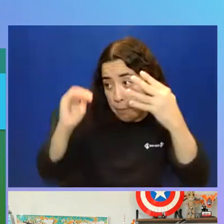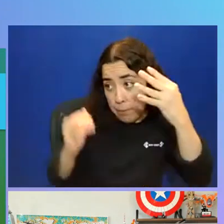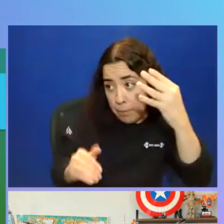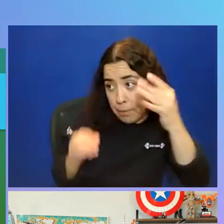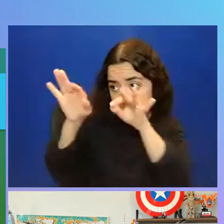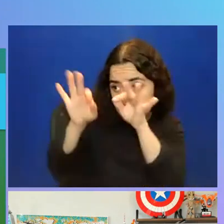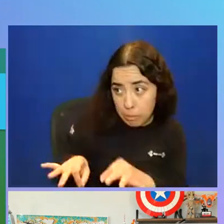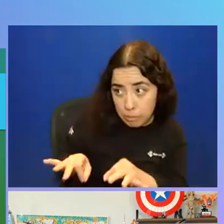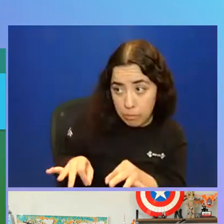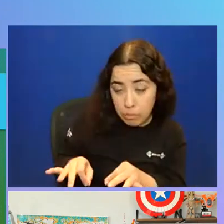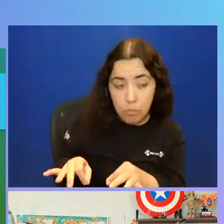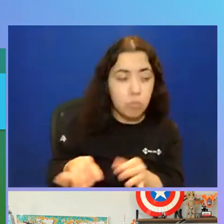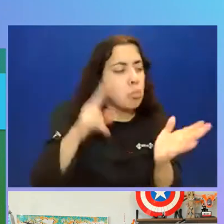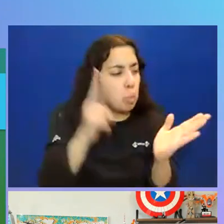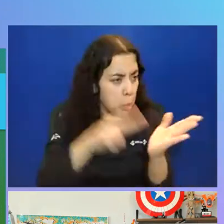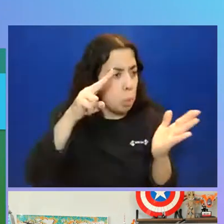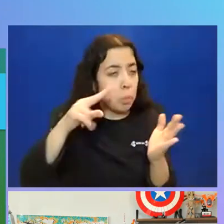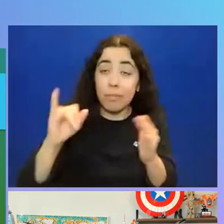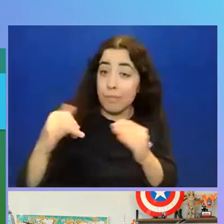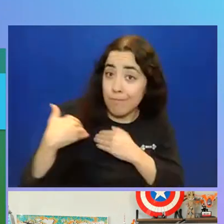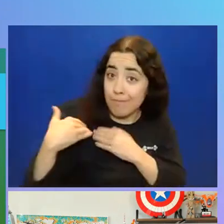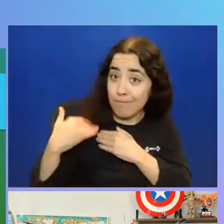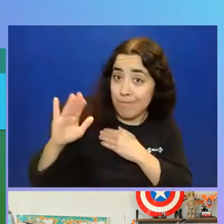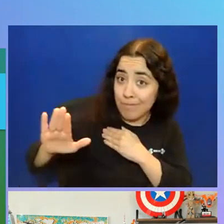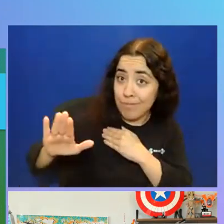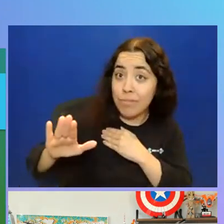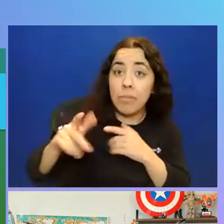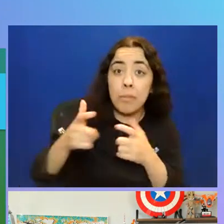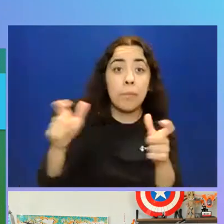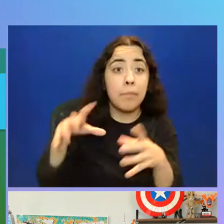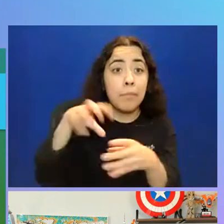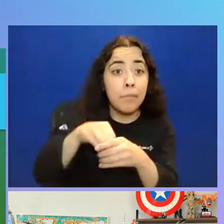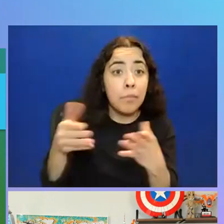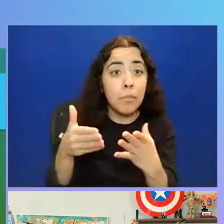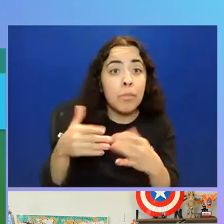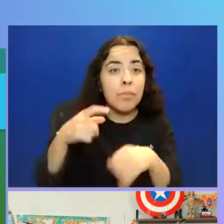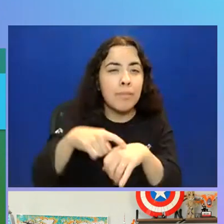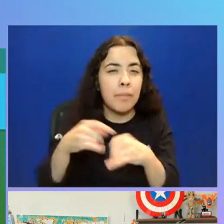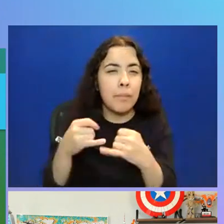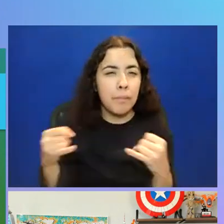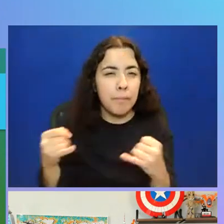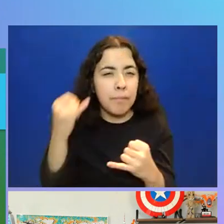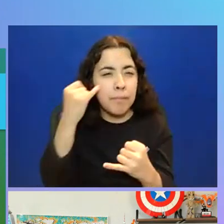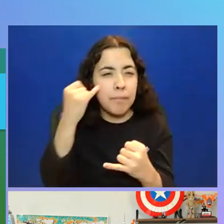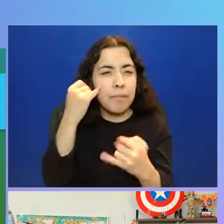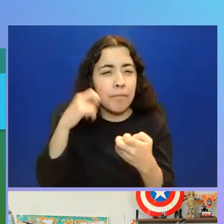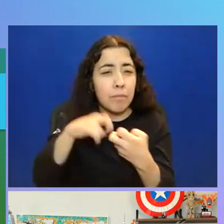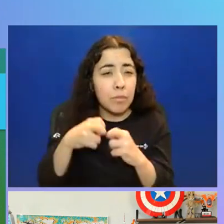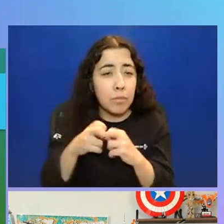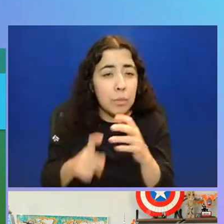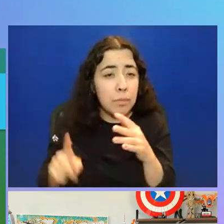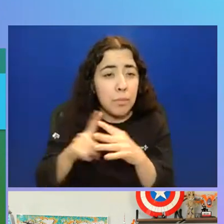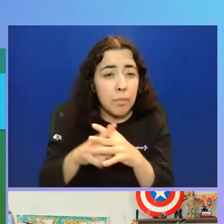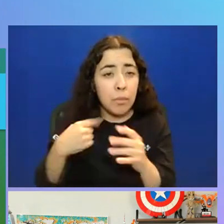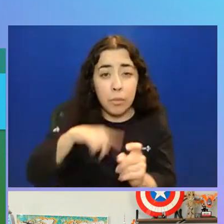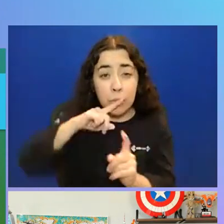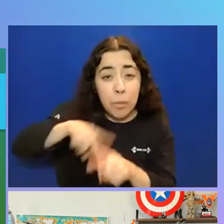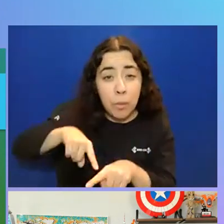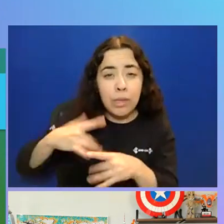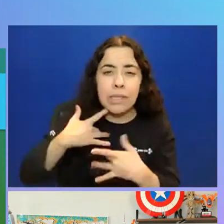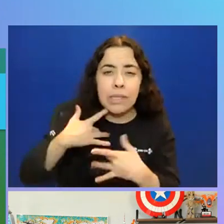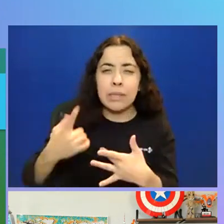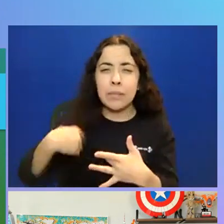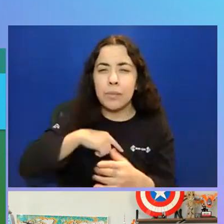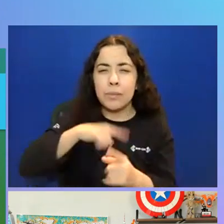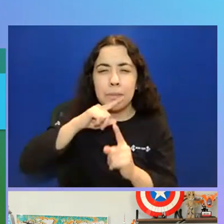big part of that can sometimes be timelines, right? If it's a critical issue and we report it, we expect it